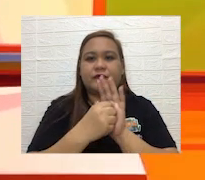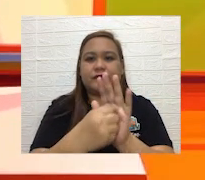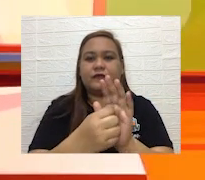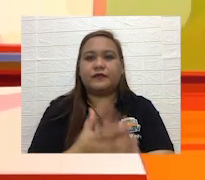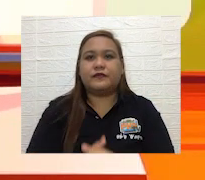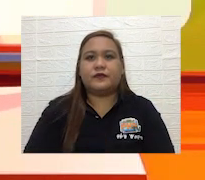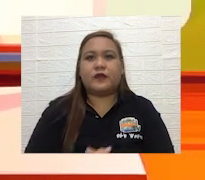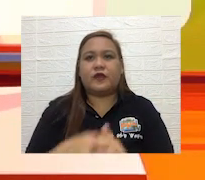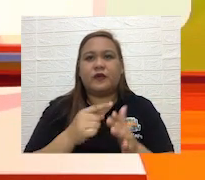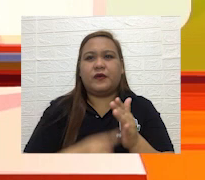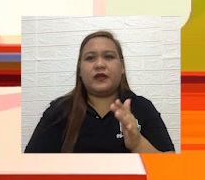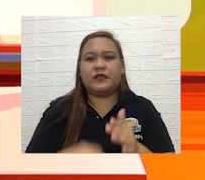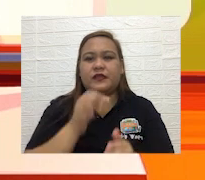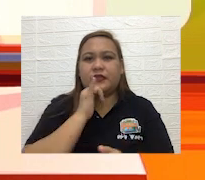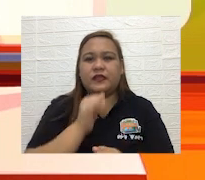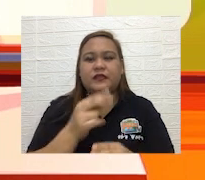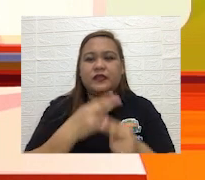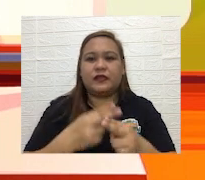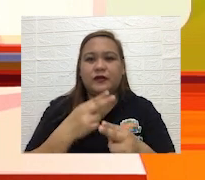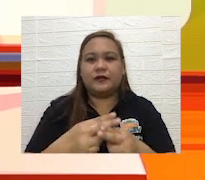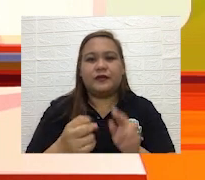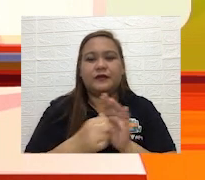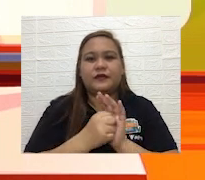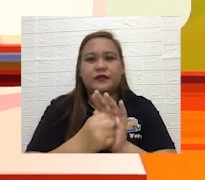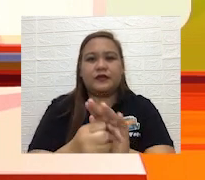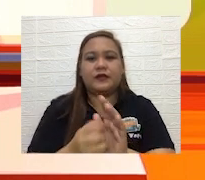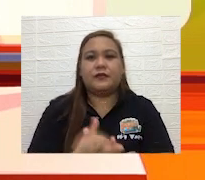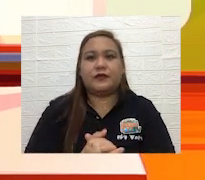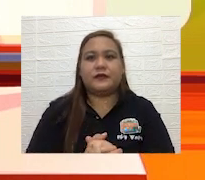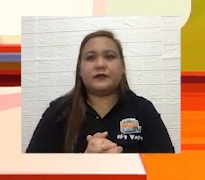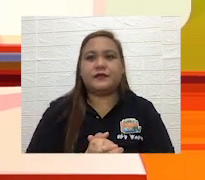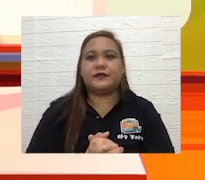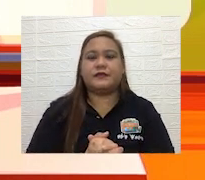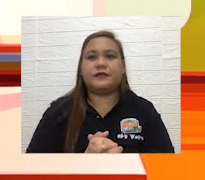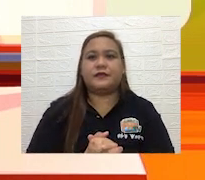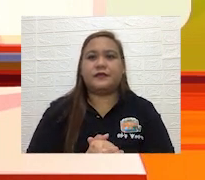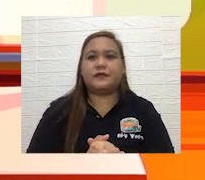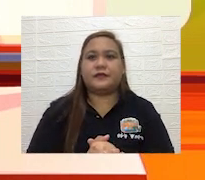symbol. What is the name of this symbol?